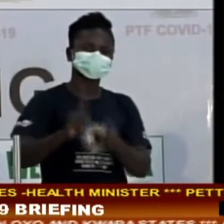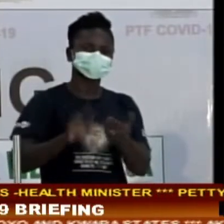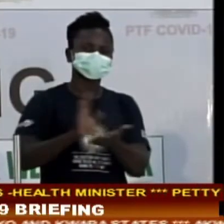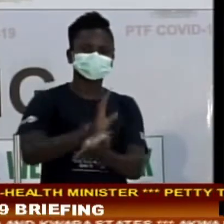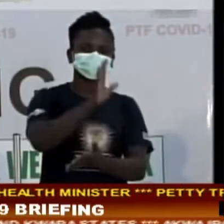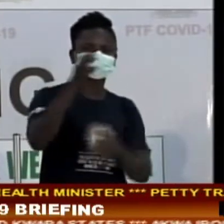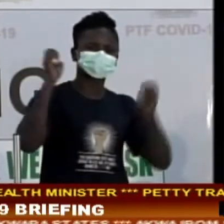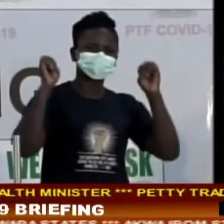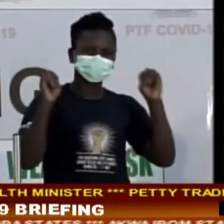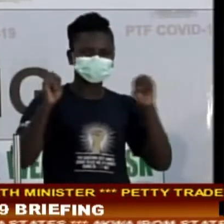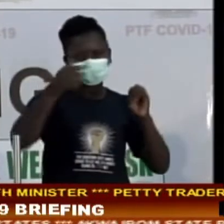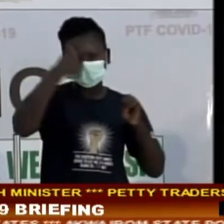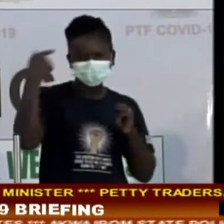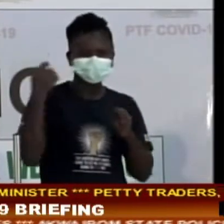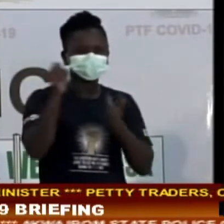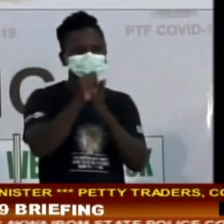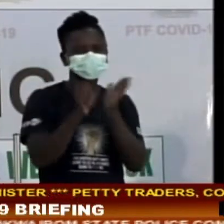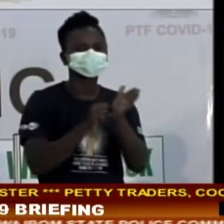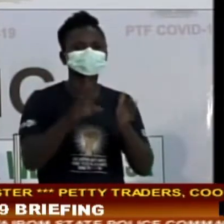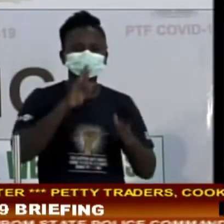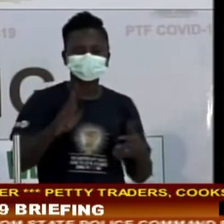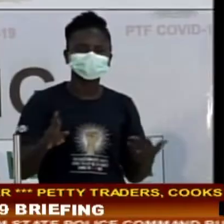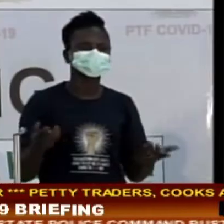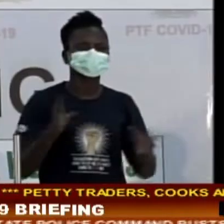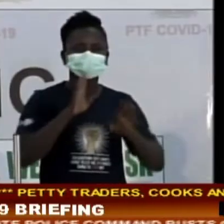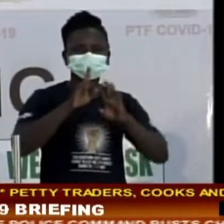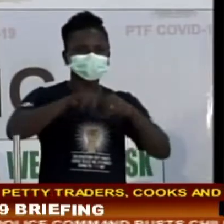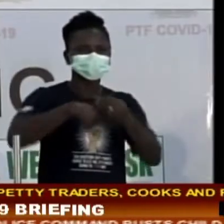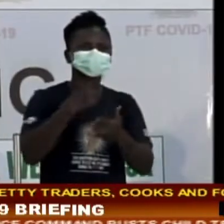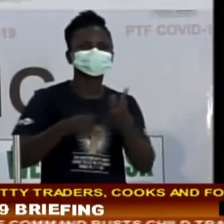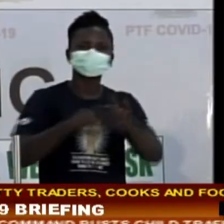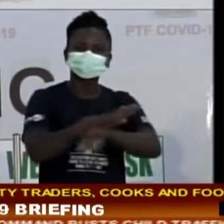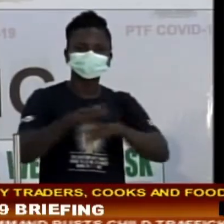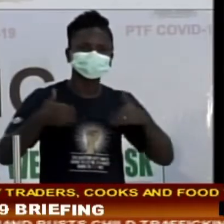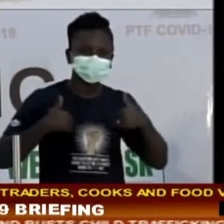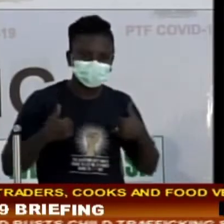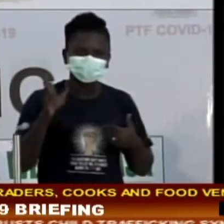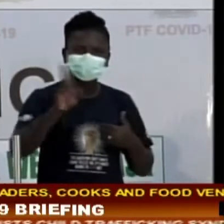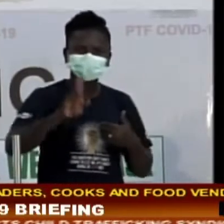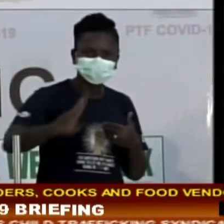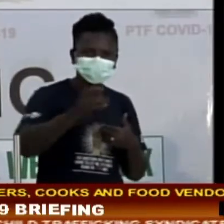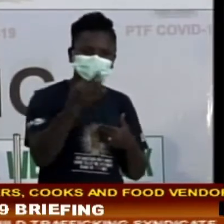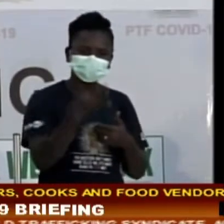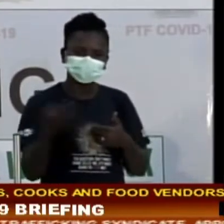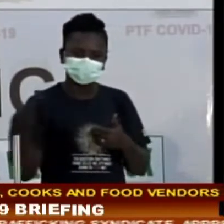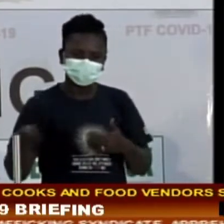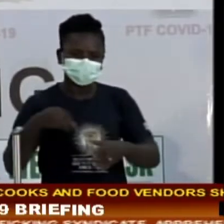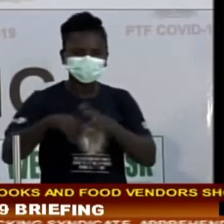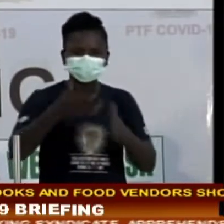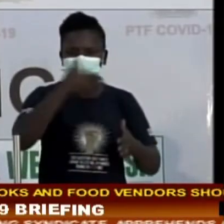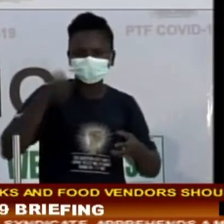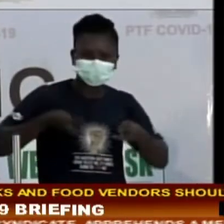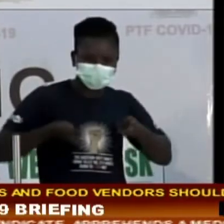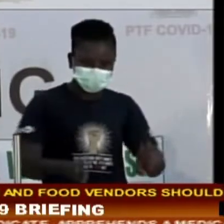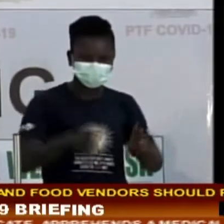states are reacting to what they do not have and to use the facilities in the best way possible